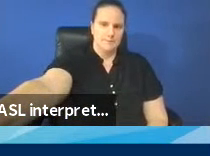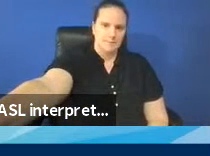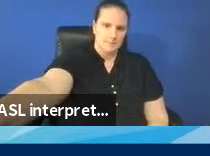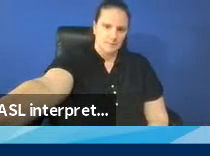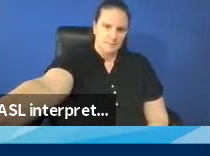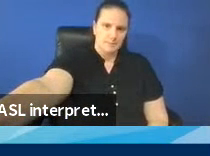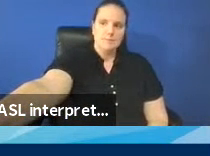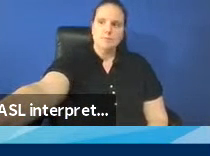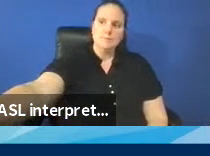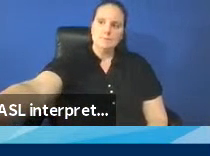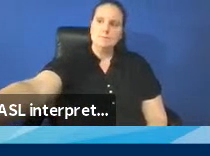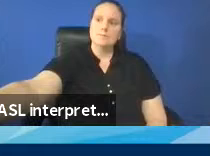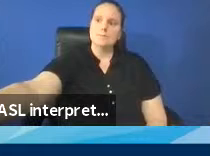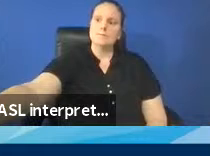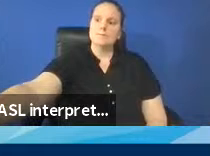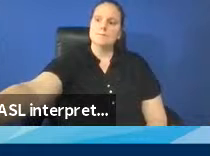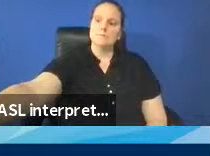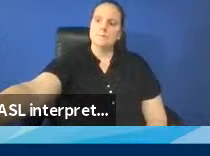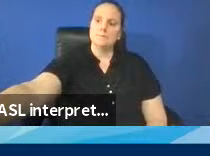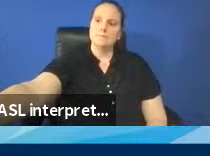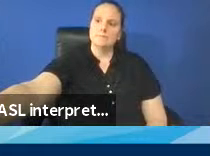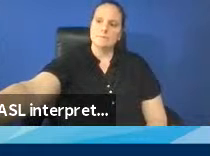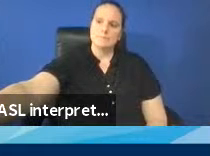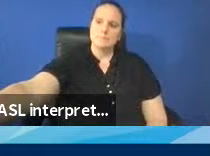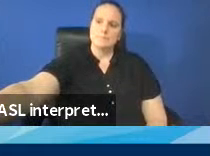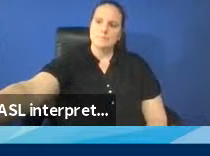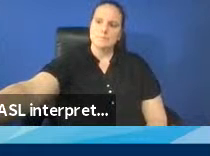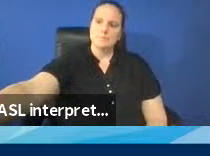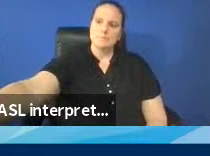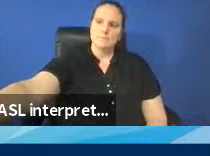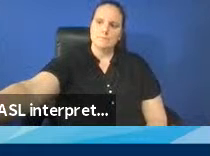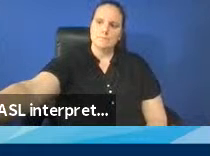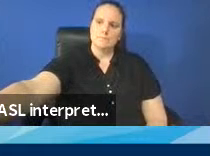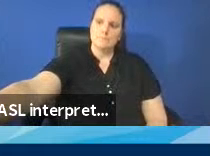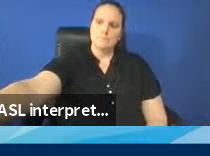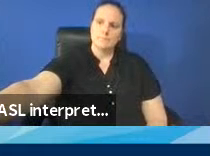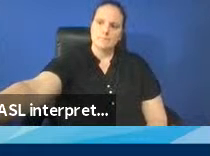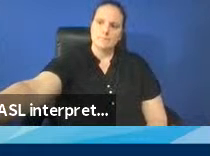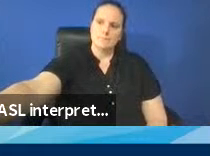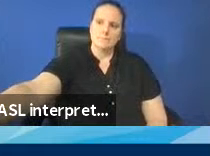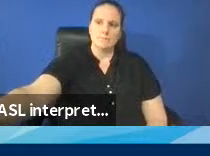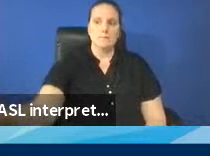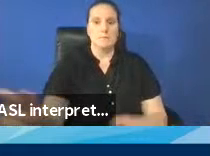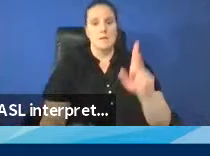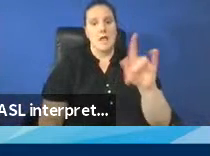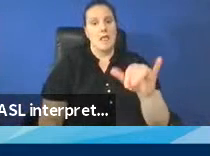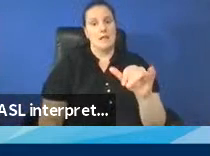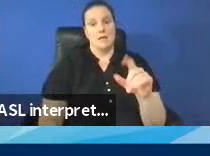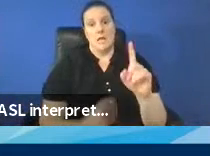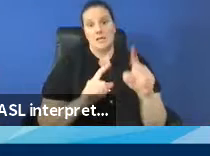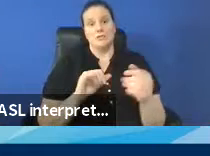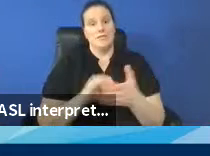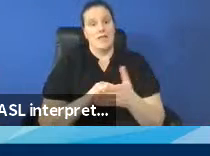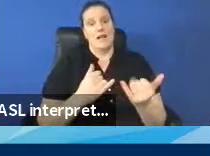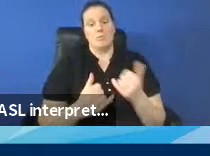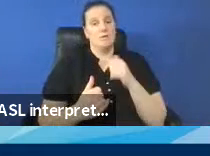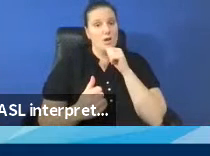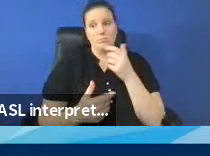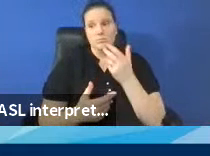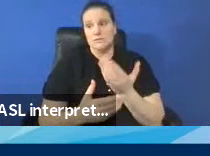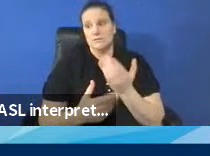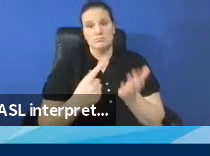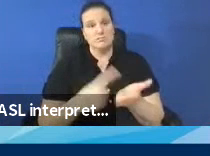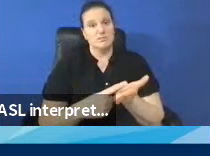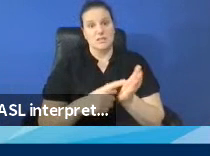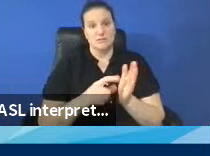Good question, Kelly. Why don't you take that now, since that's not something we're going to get deeply into